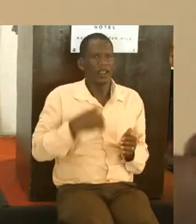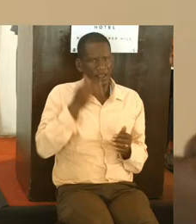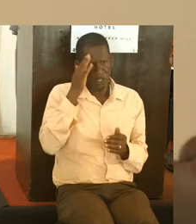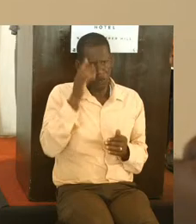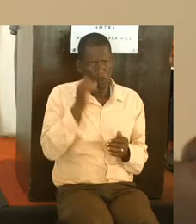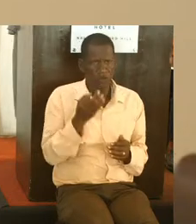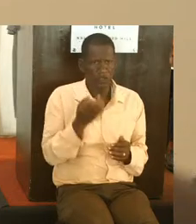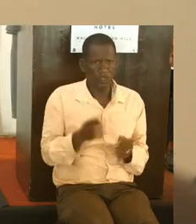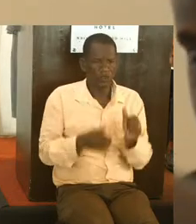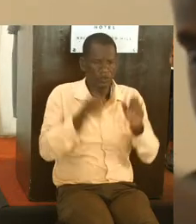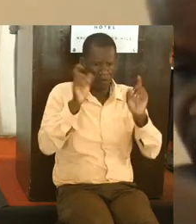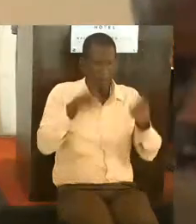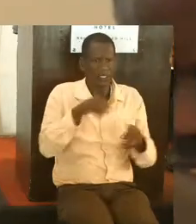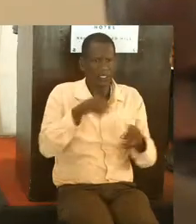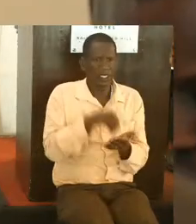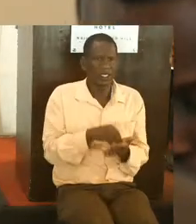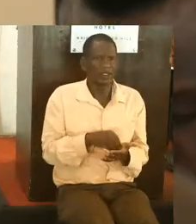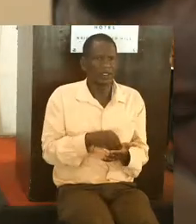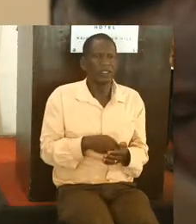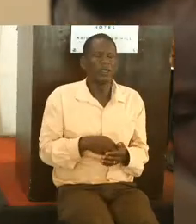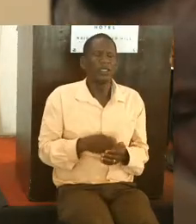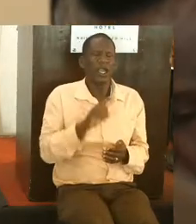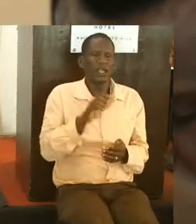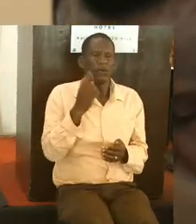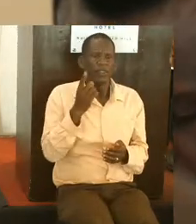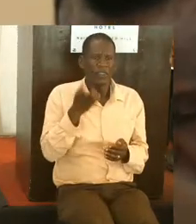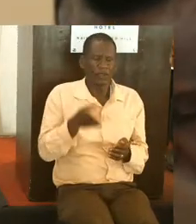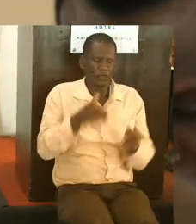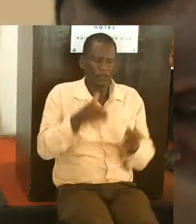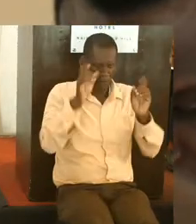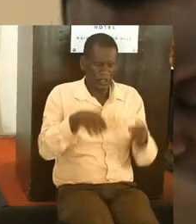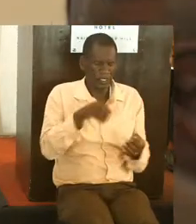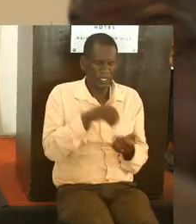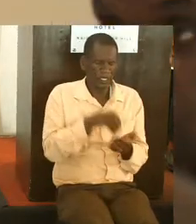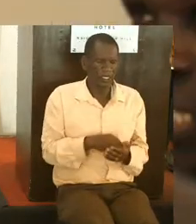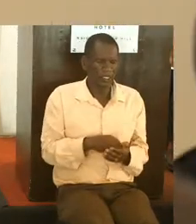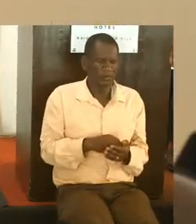one of the things we must again deliberately device